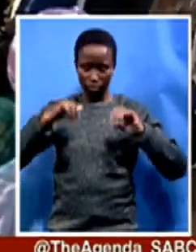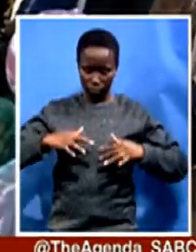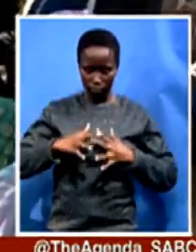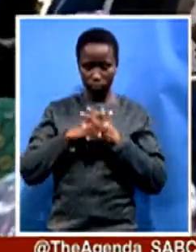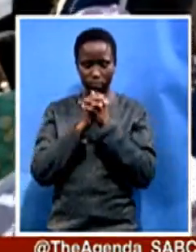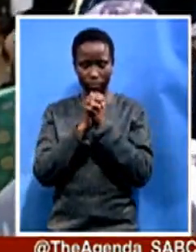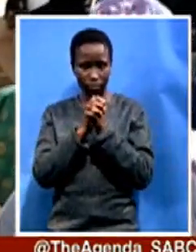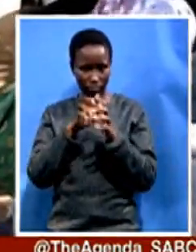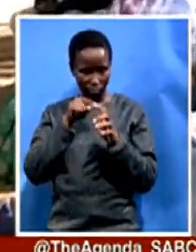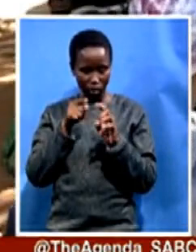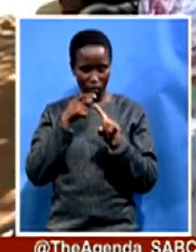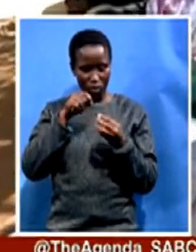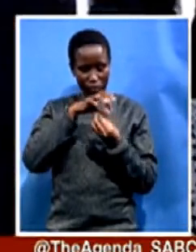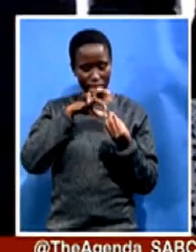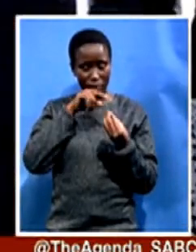had to say.